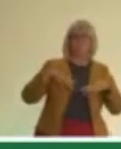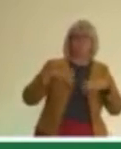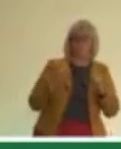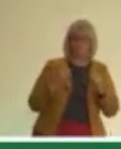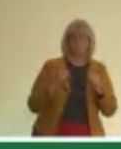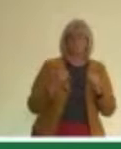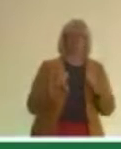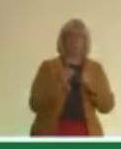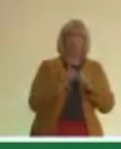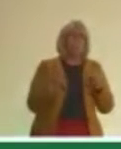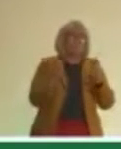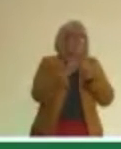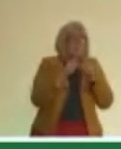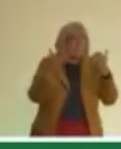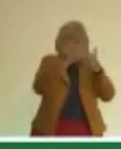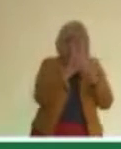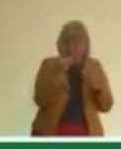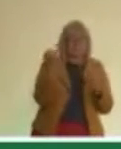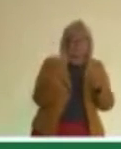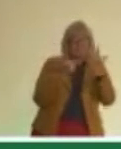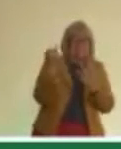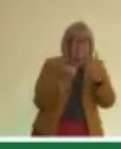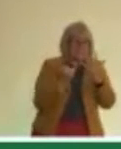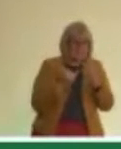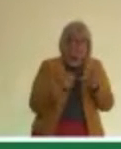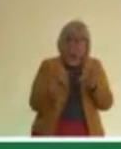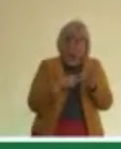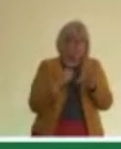young Greens were elected. A huge achievement for the young Greens. Well done.